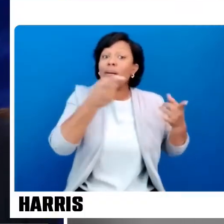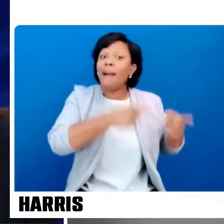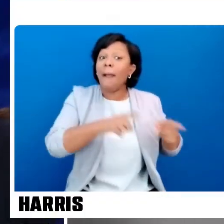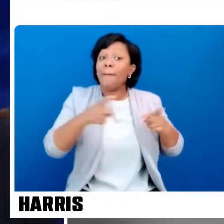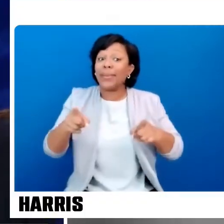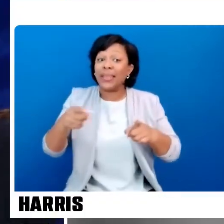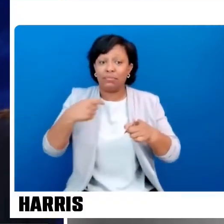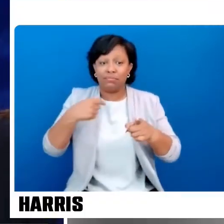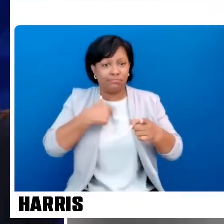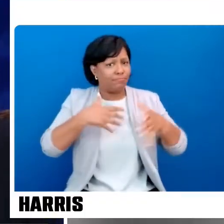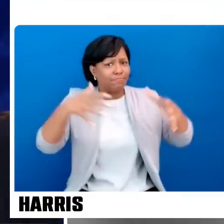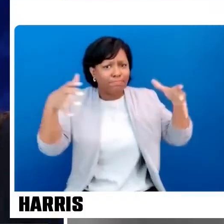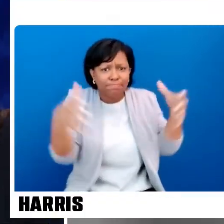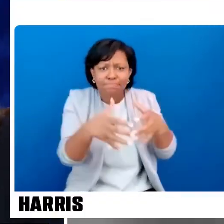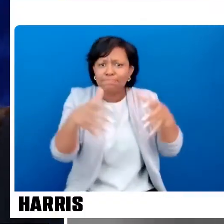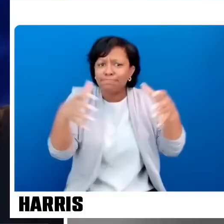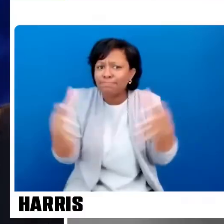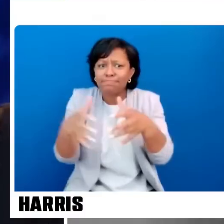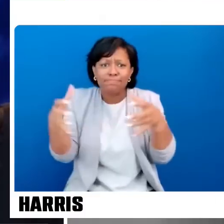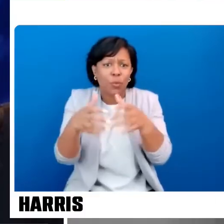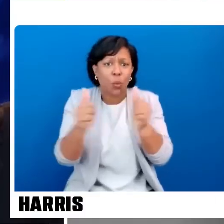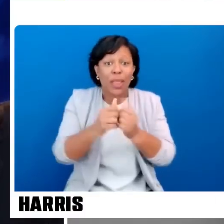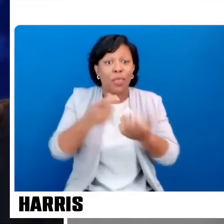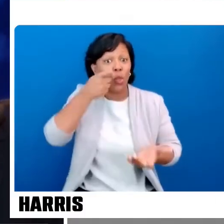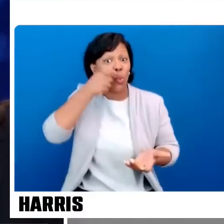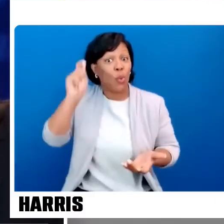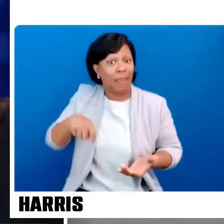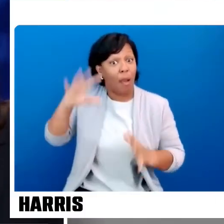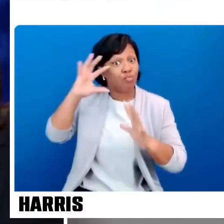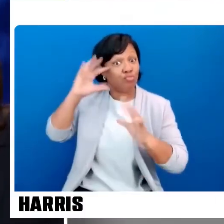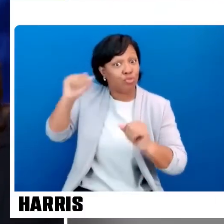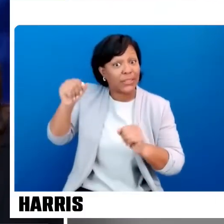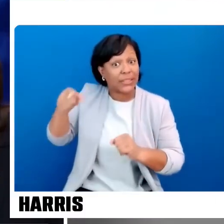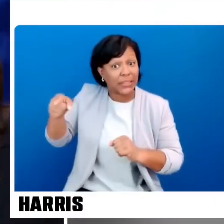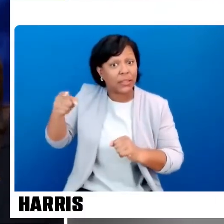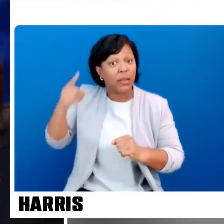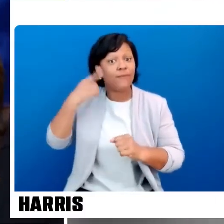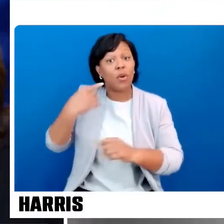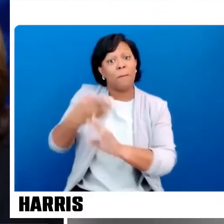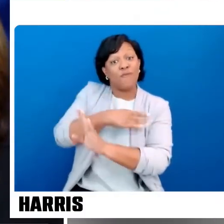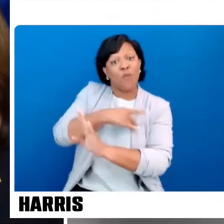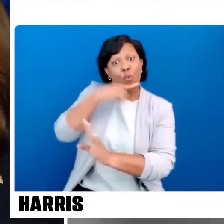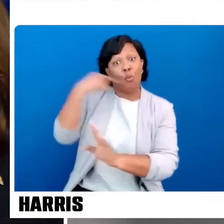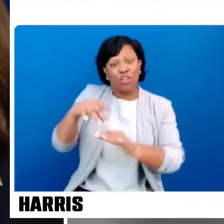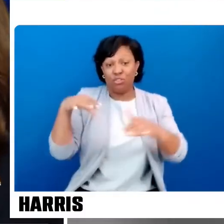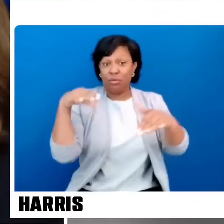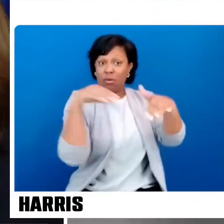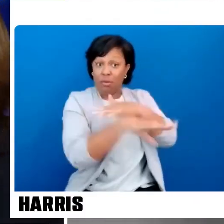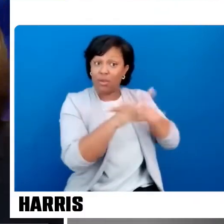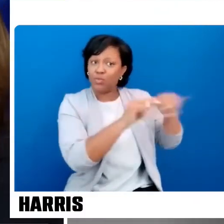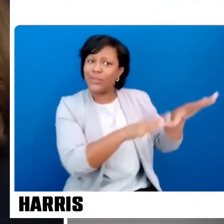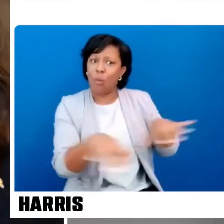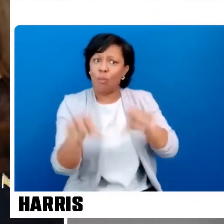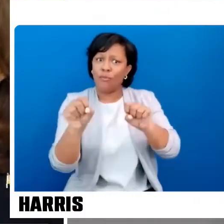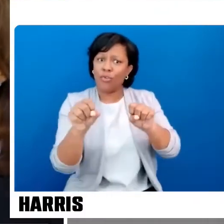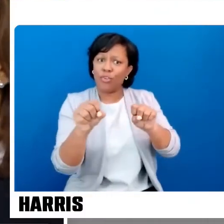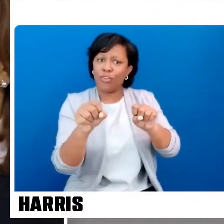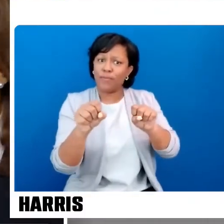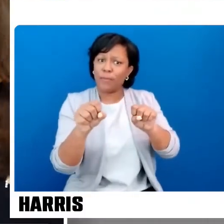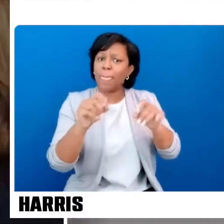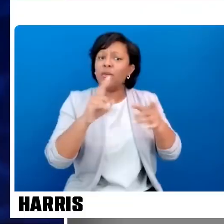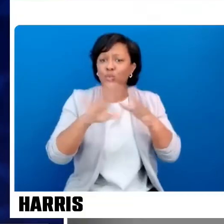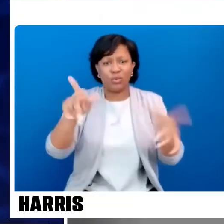Russia invaded, tried through force to change territorial boundaries, to defy one of the most